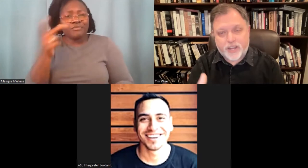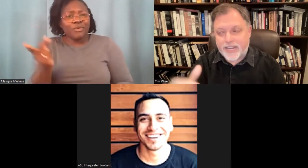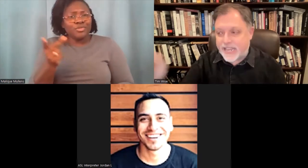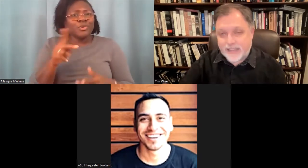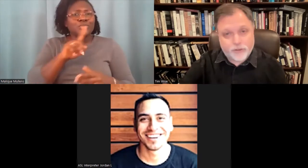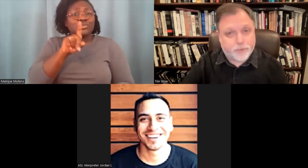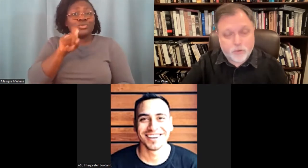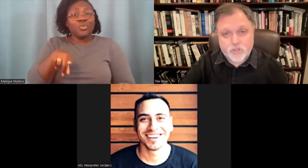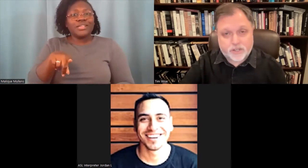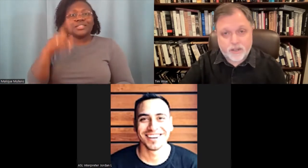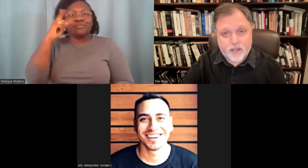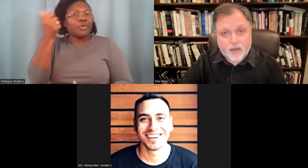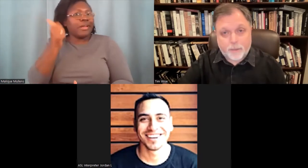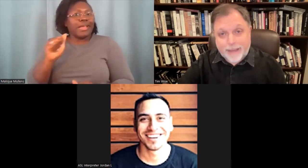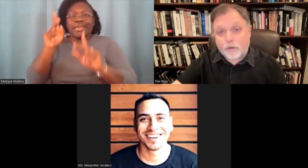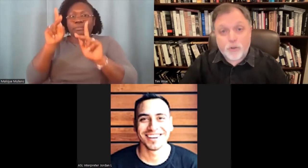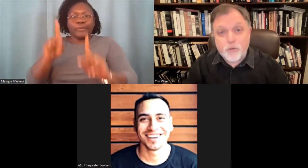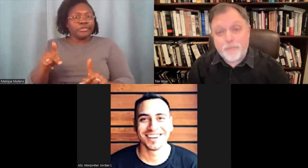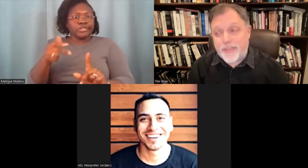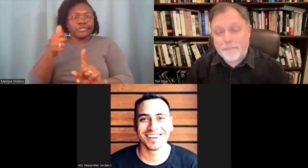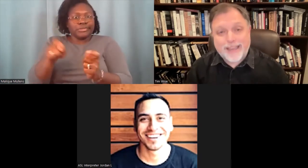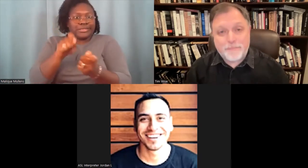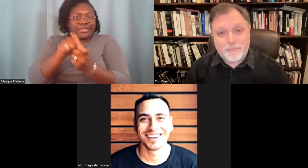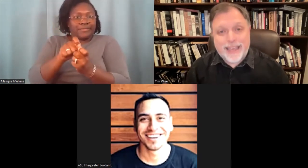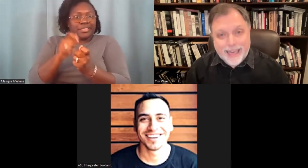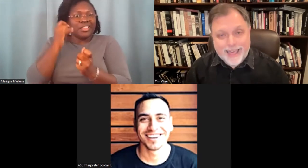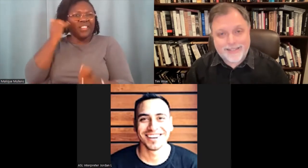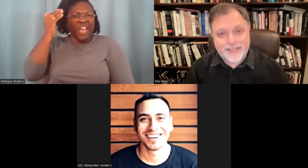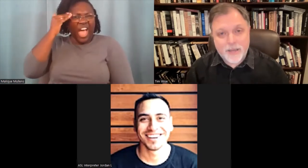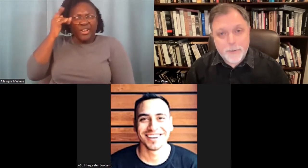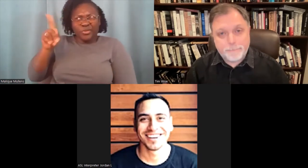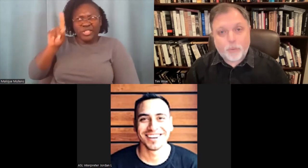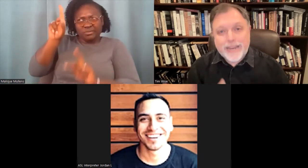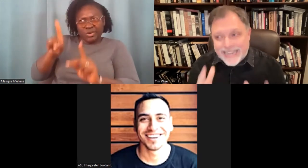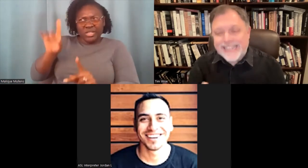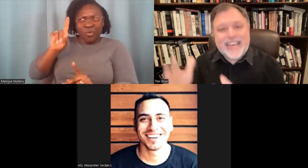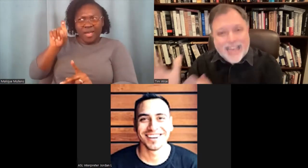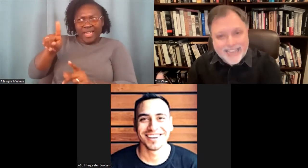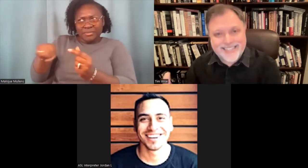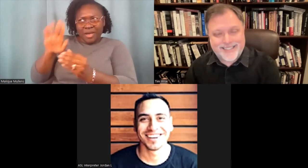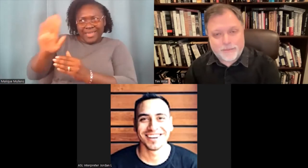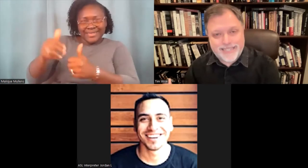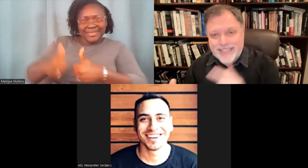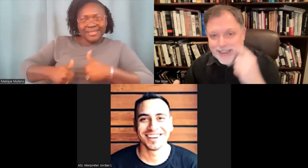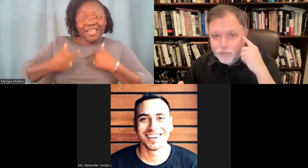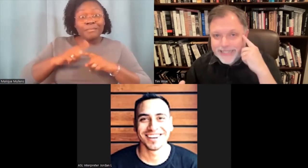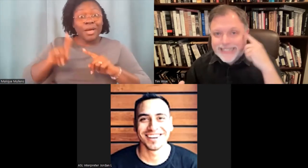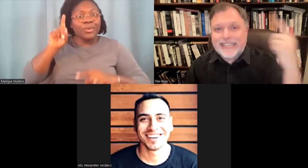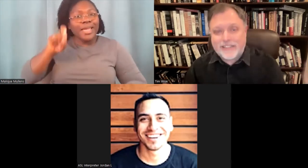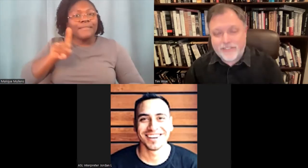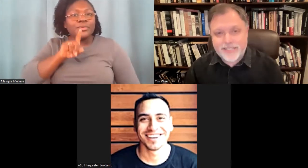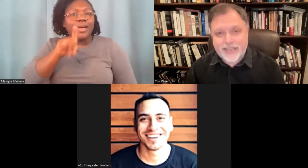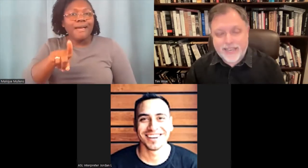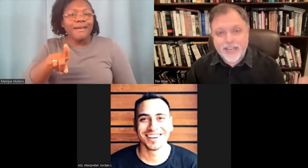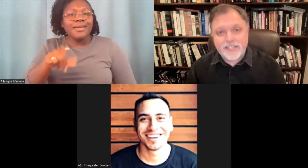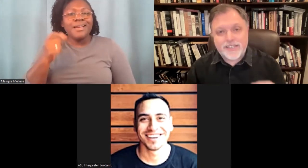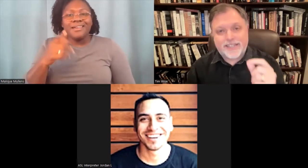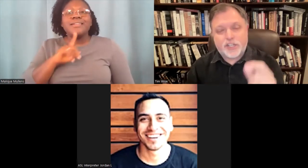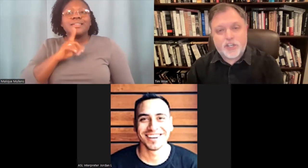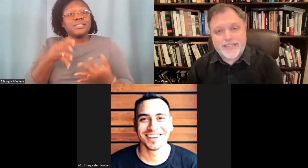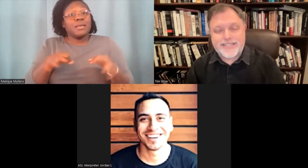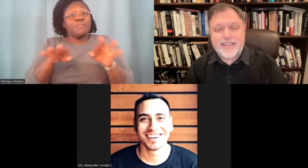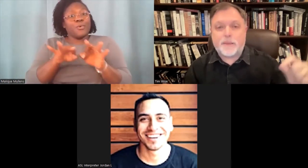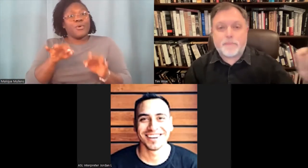questions for any given person about whom they might be asked, but we need to ask them. It's not a ridiculous thing